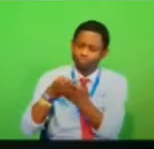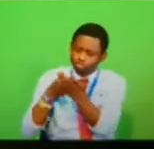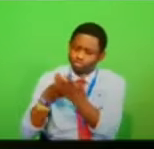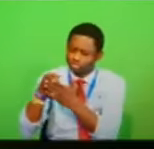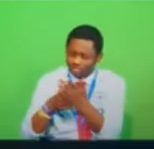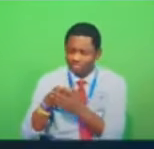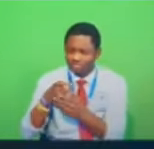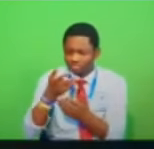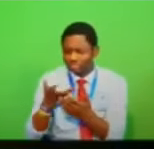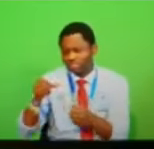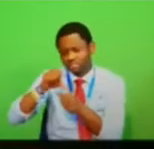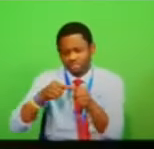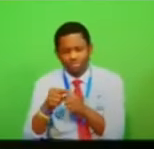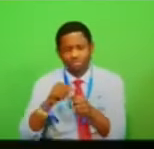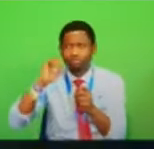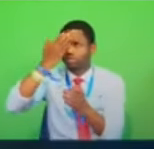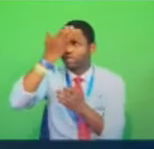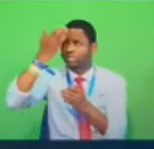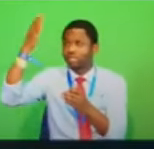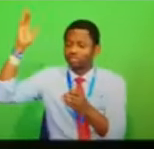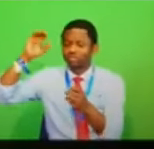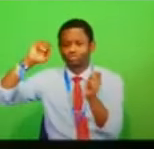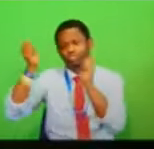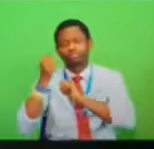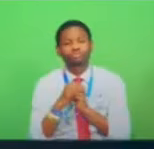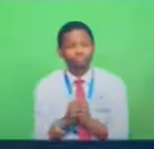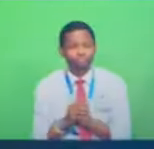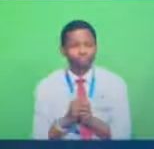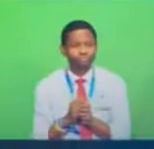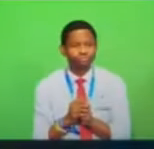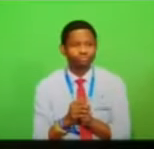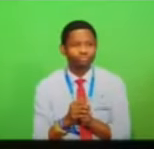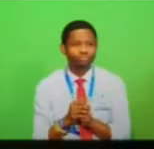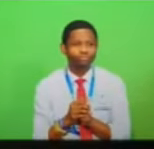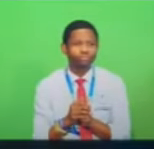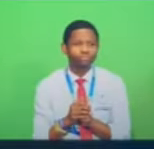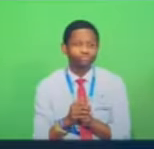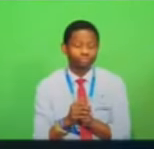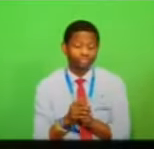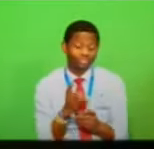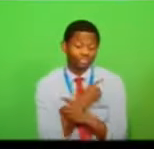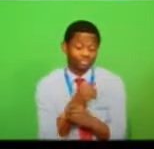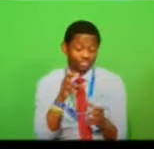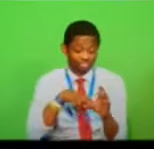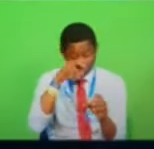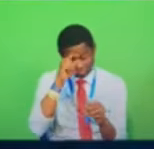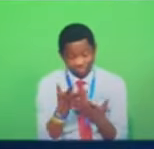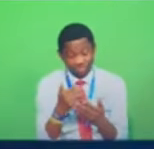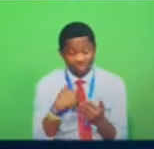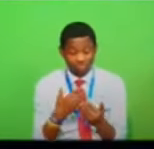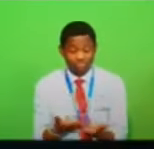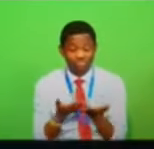change will be taken seriously by the world. Now, Dear Chairman, I want to suggest